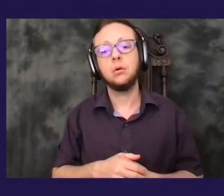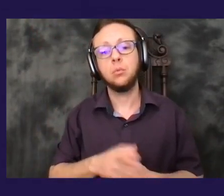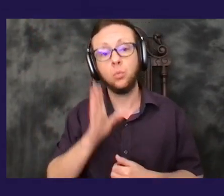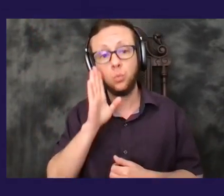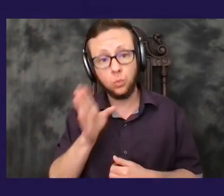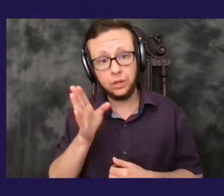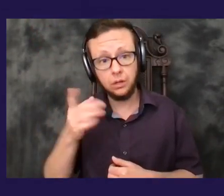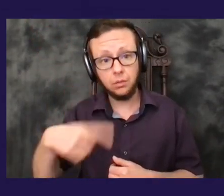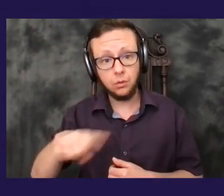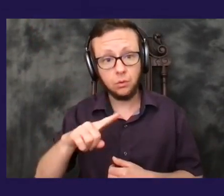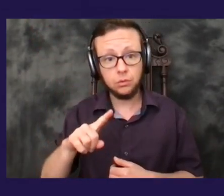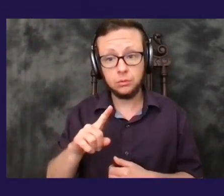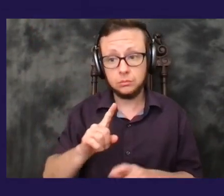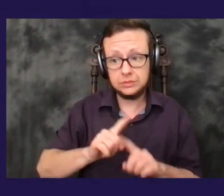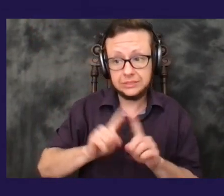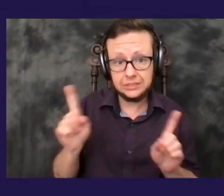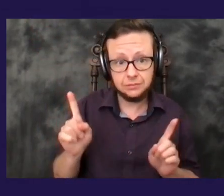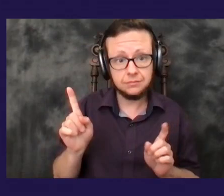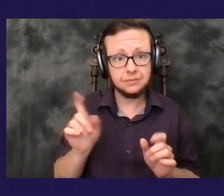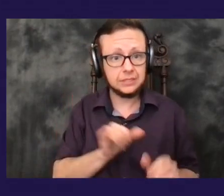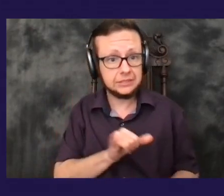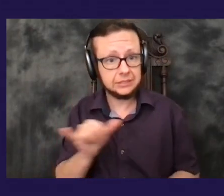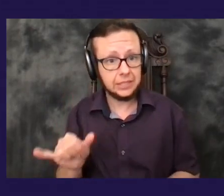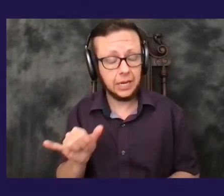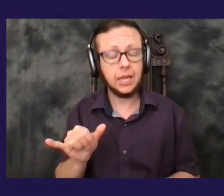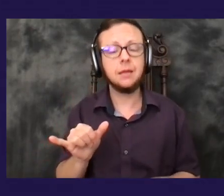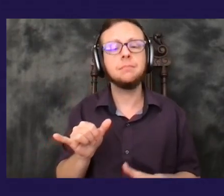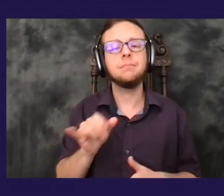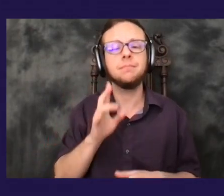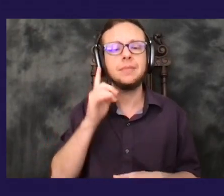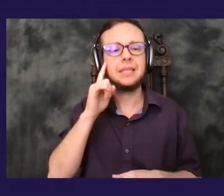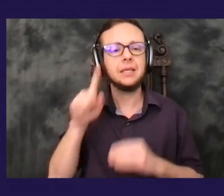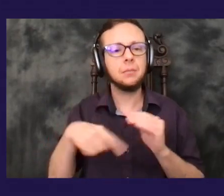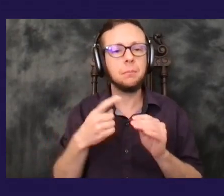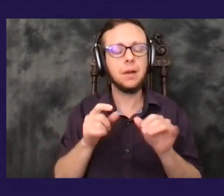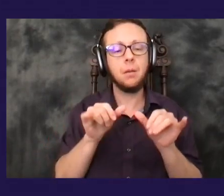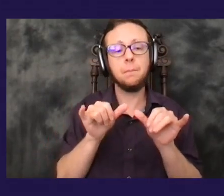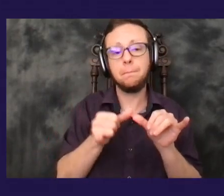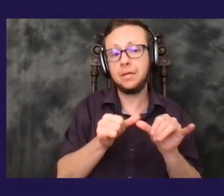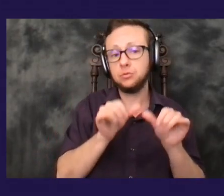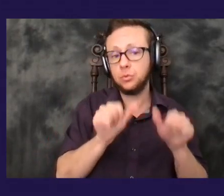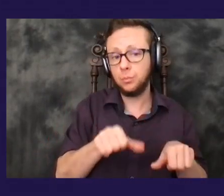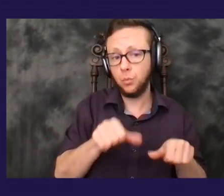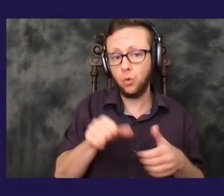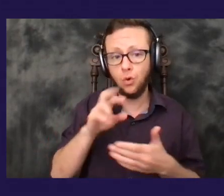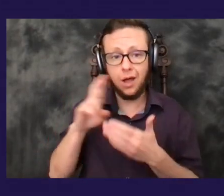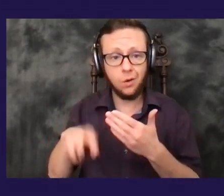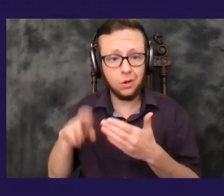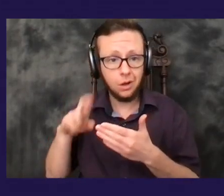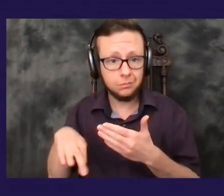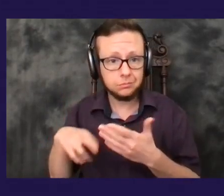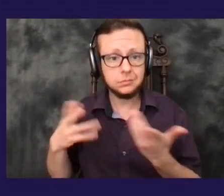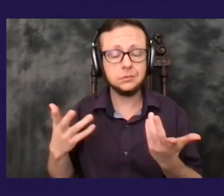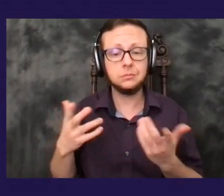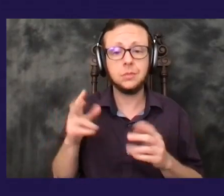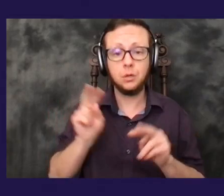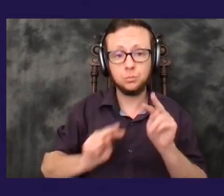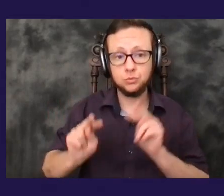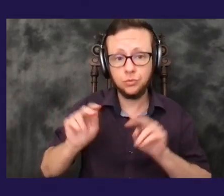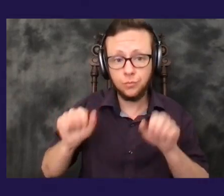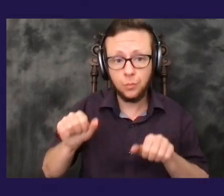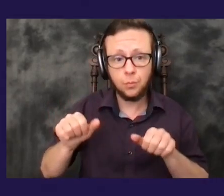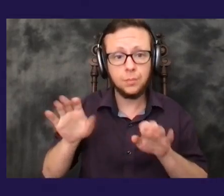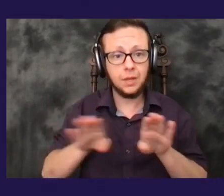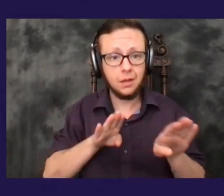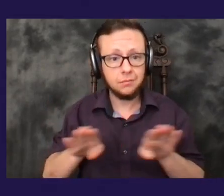or the same in terms of measurable outcomes in observable behavior, whether